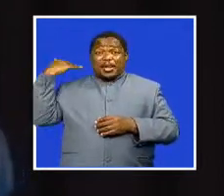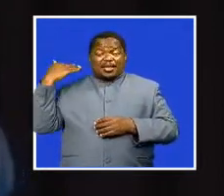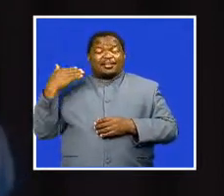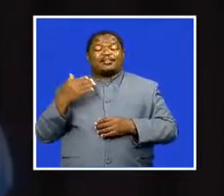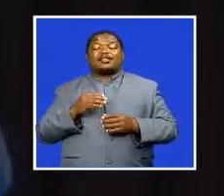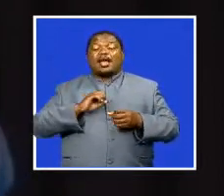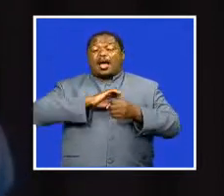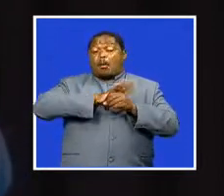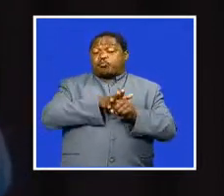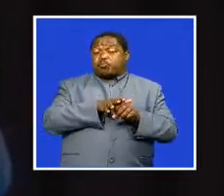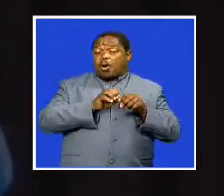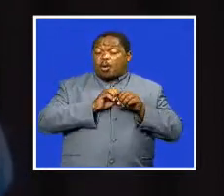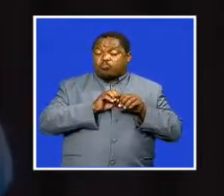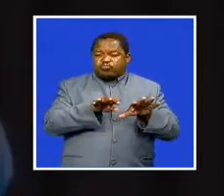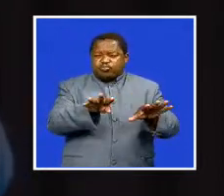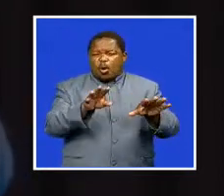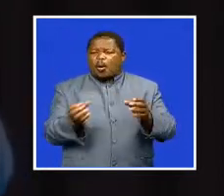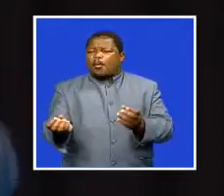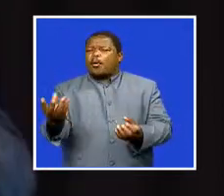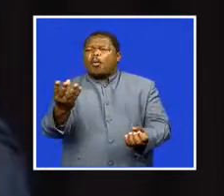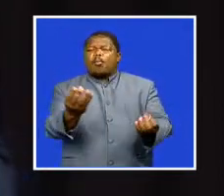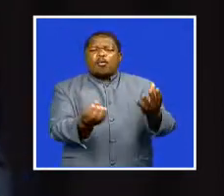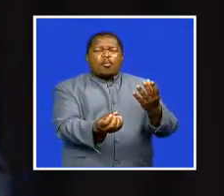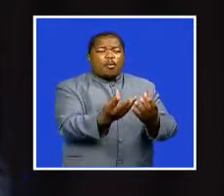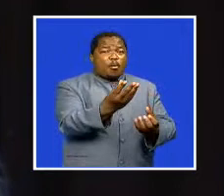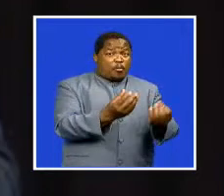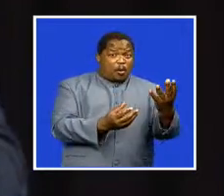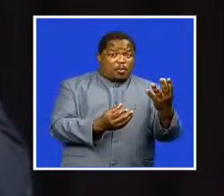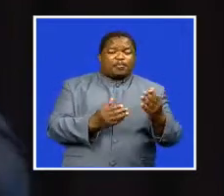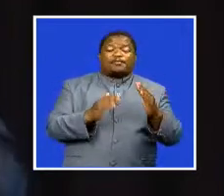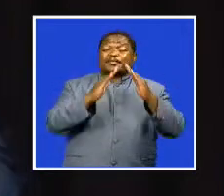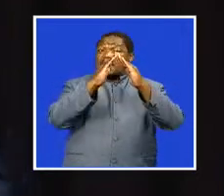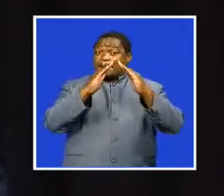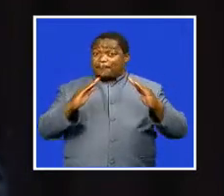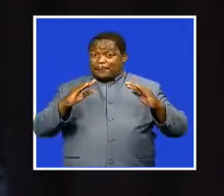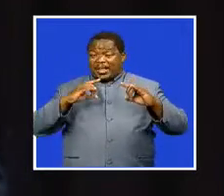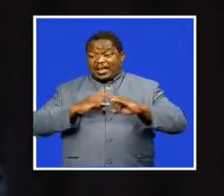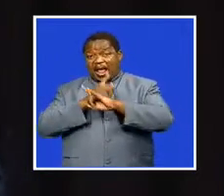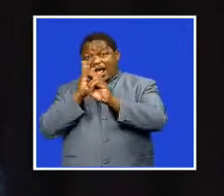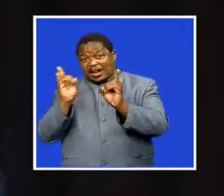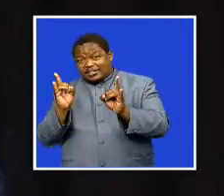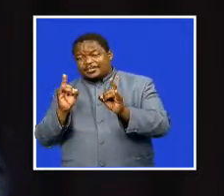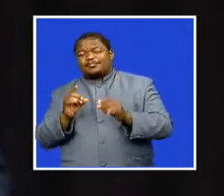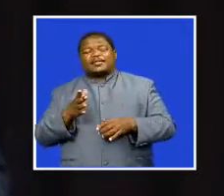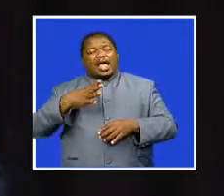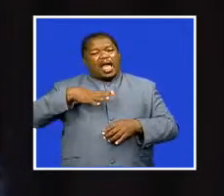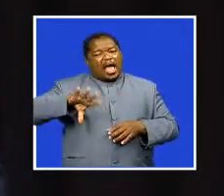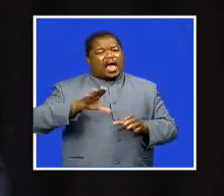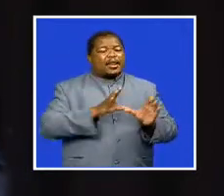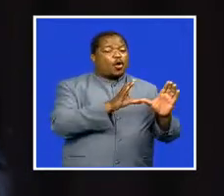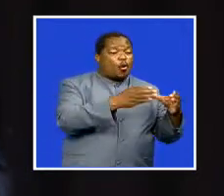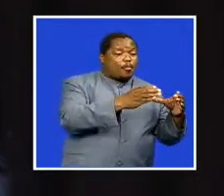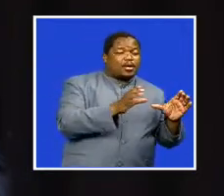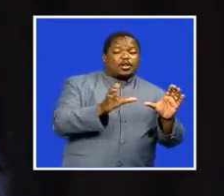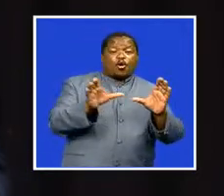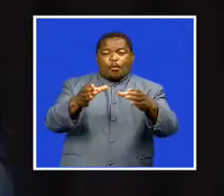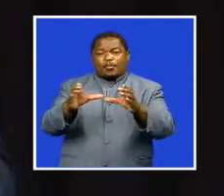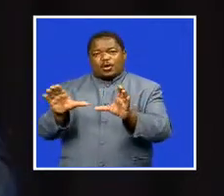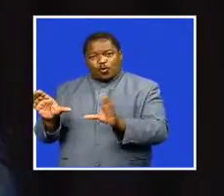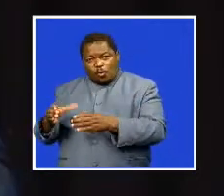bekunene si litiko nawo onke nje mabandla lasebentile nami ngithi angitibongele